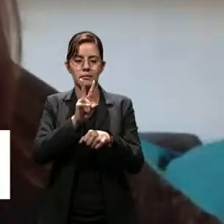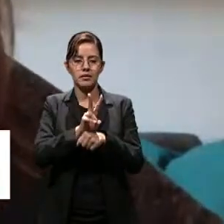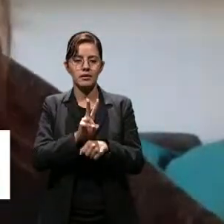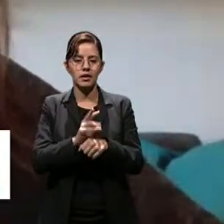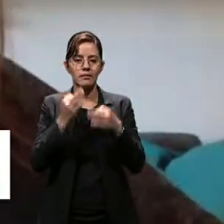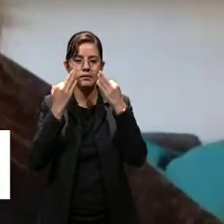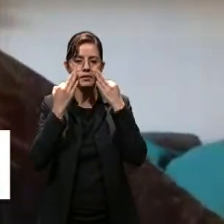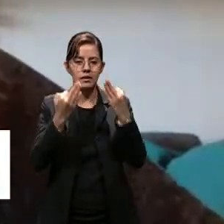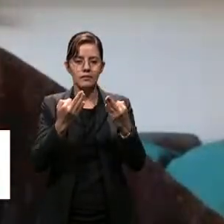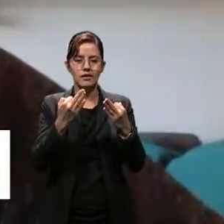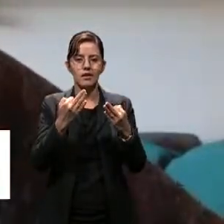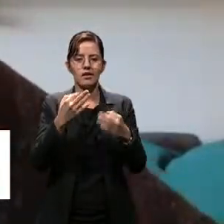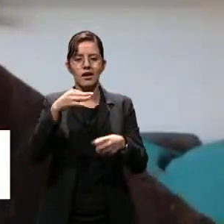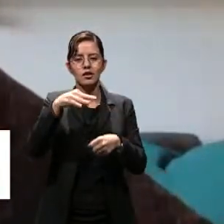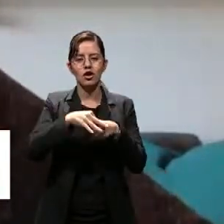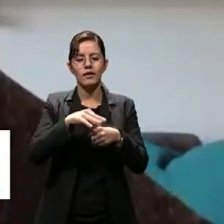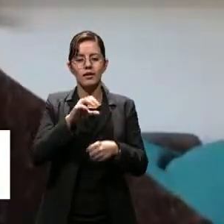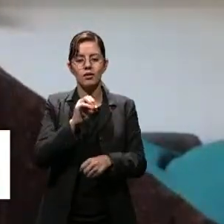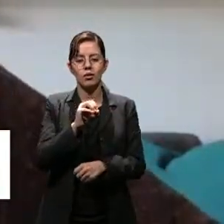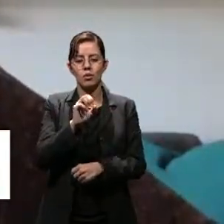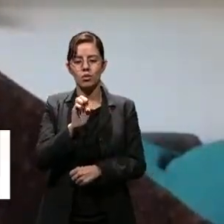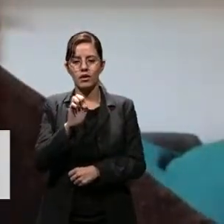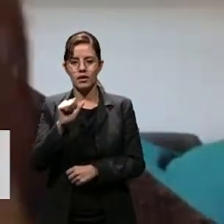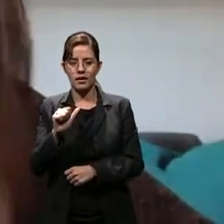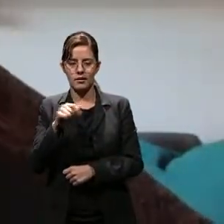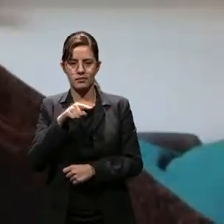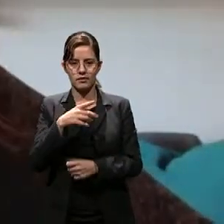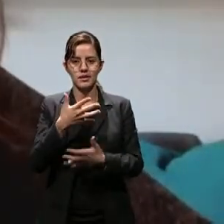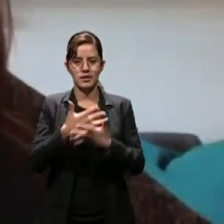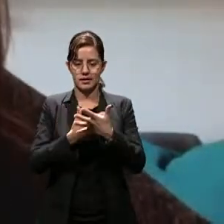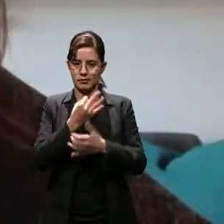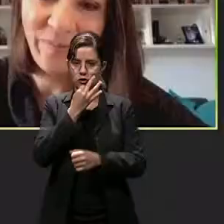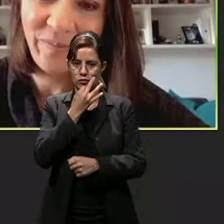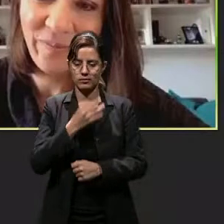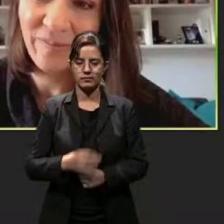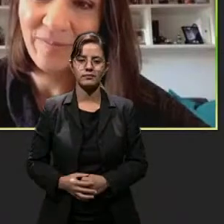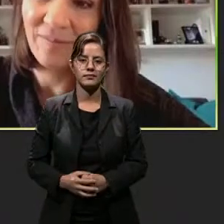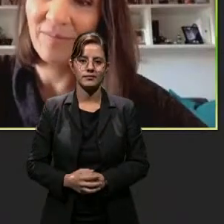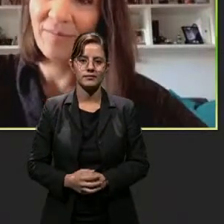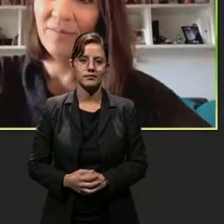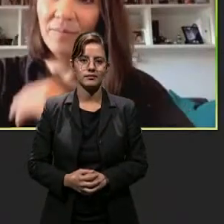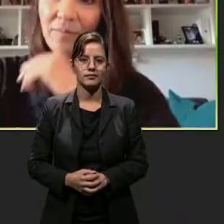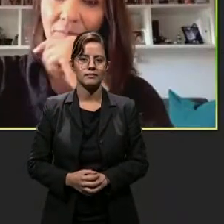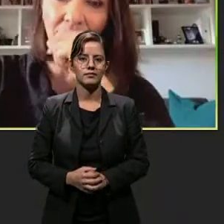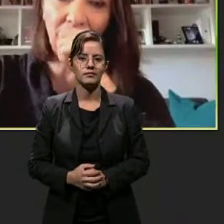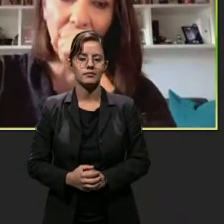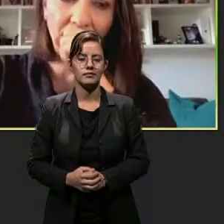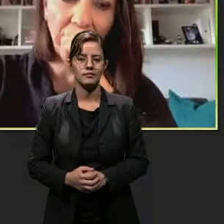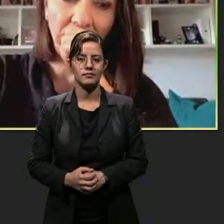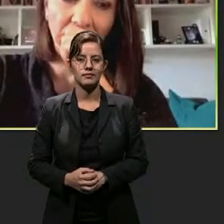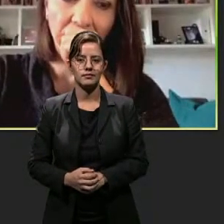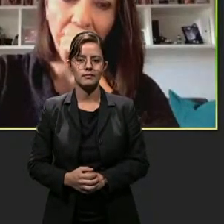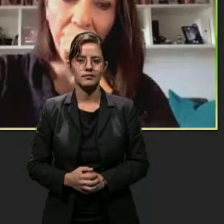Electoral Cooperation and Observation of the OAS. So Gerardo, you have 15 minutes.